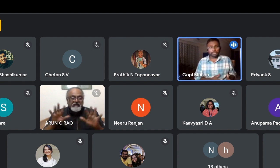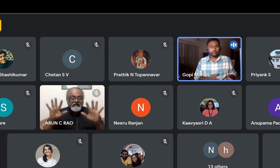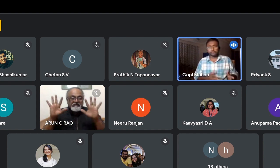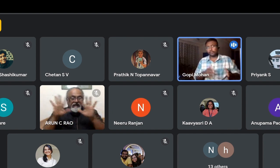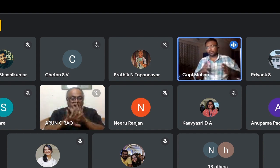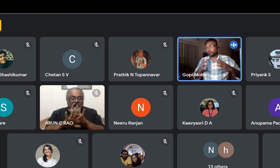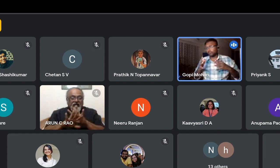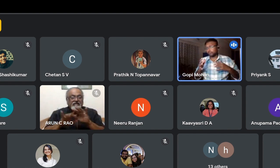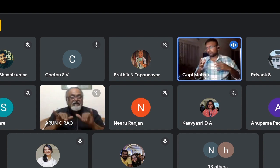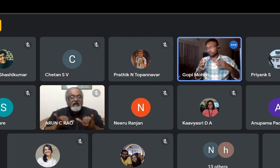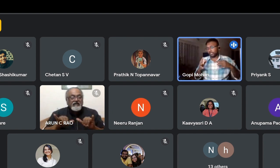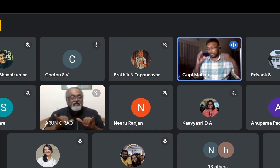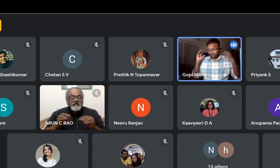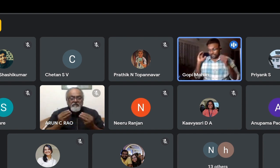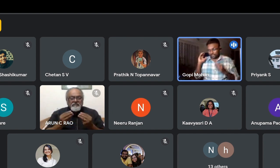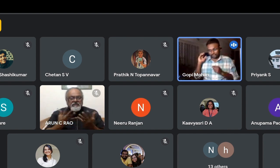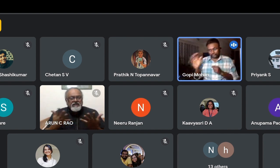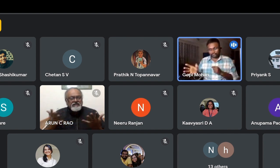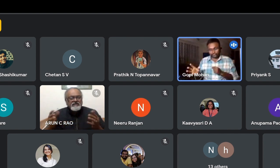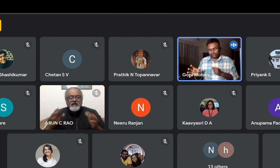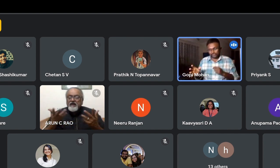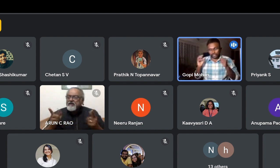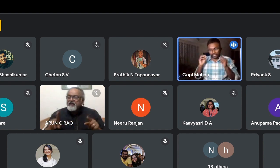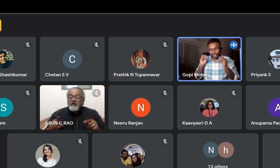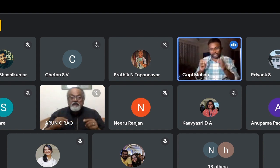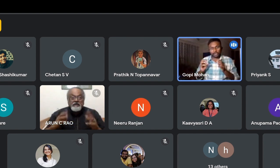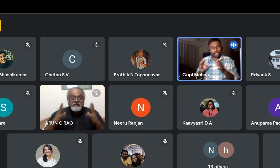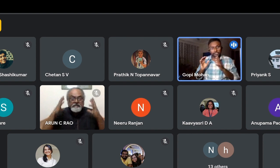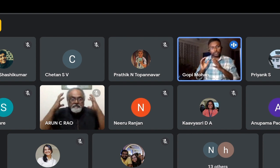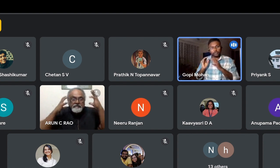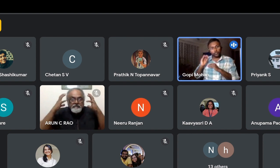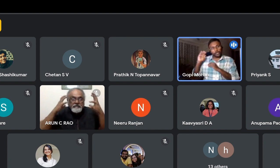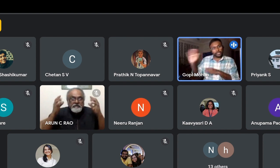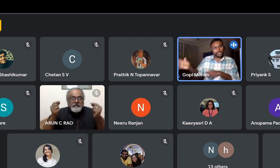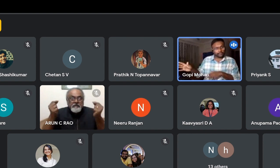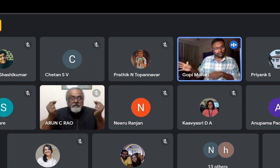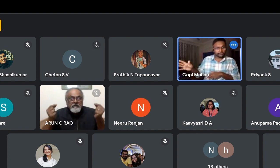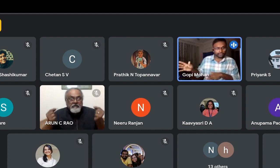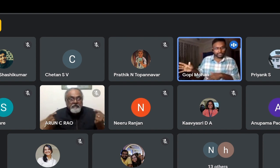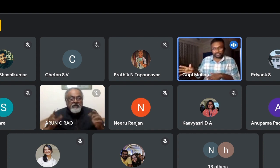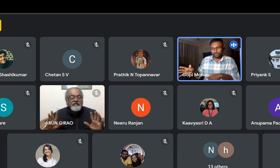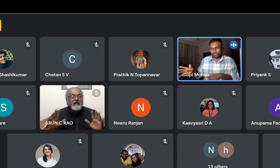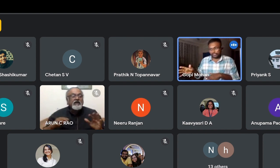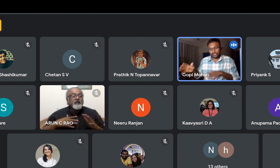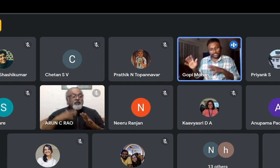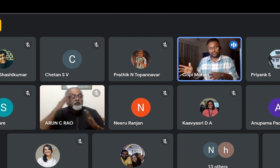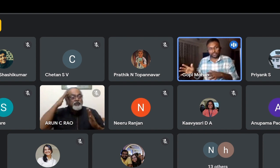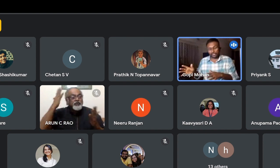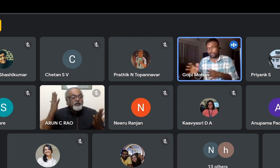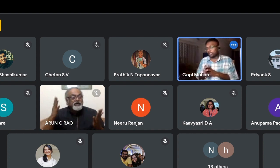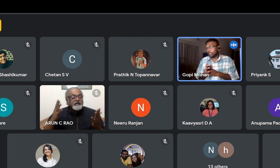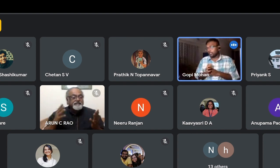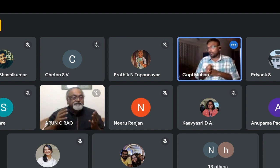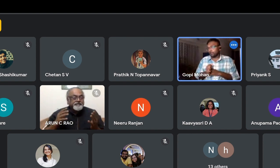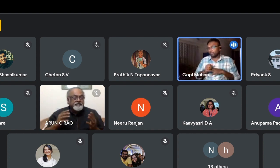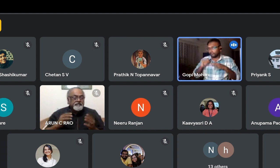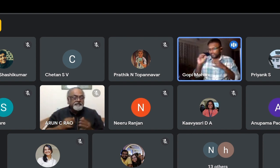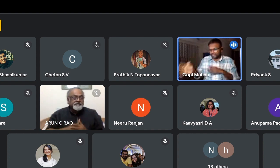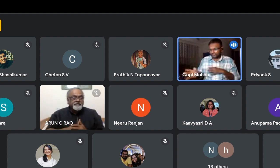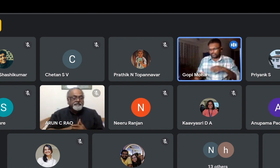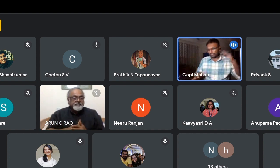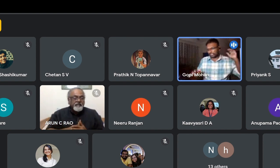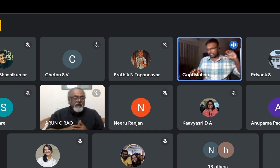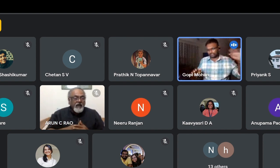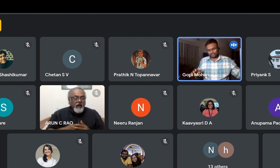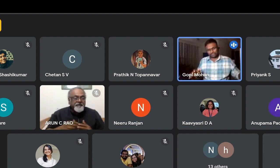in my life, and my anxiety sort of kicked in. And again, I didn't know I had anxiety back then, even then.